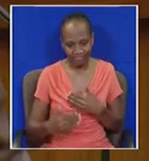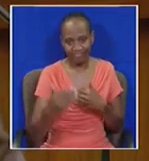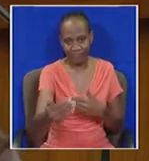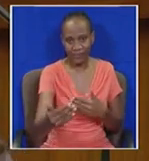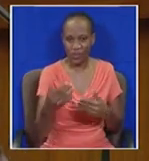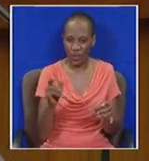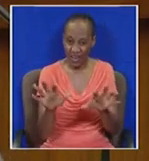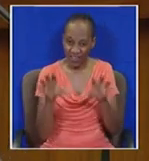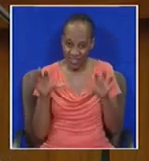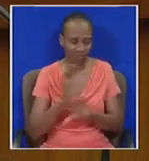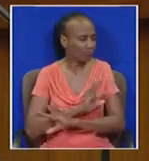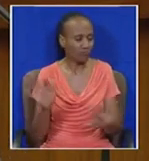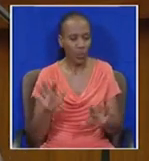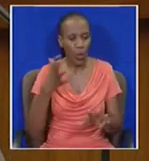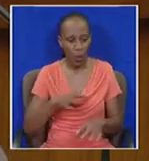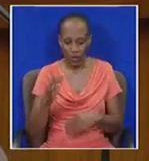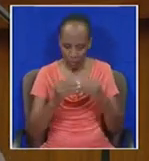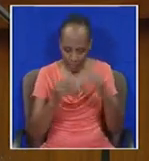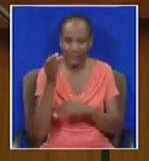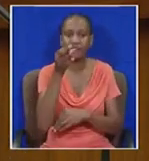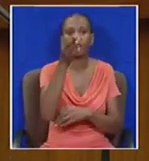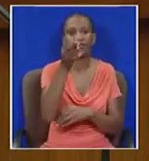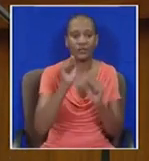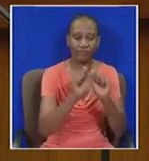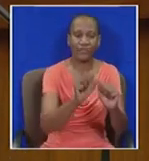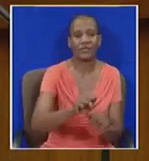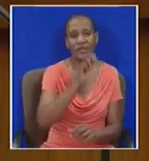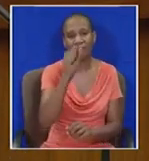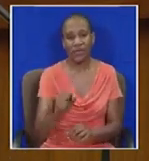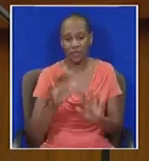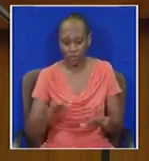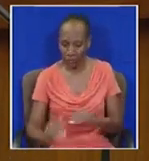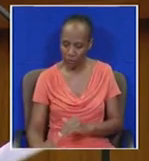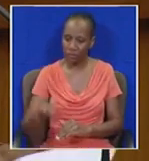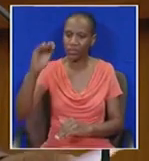are creating a future for our country and generations to come.